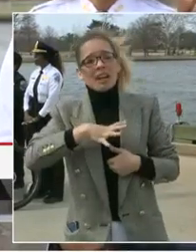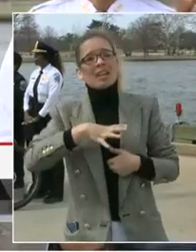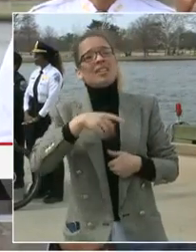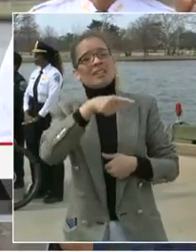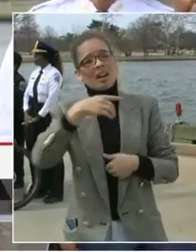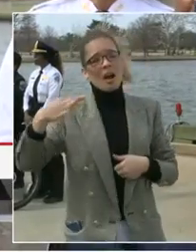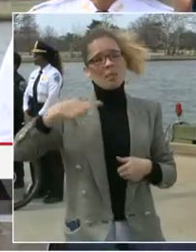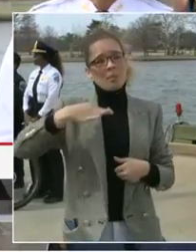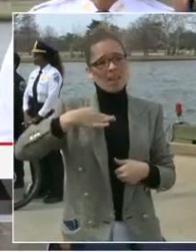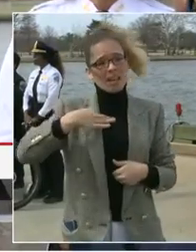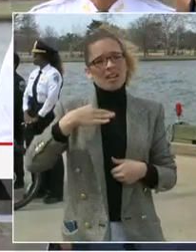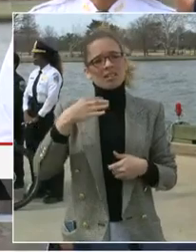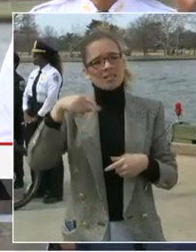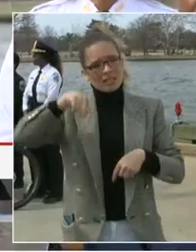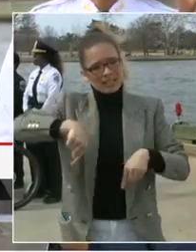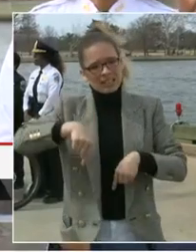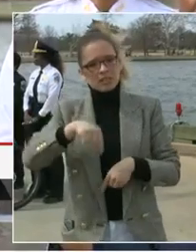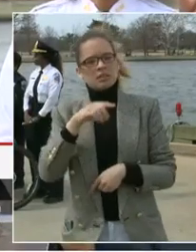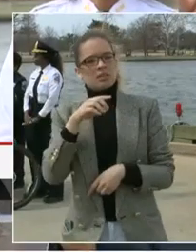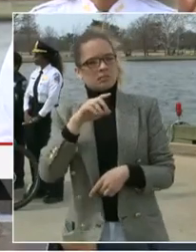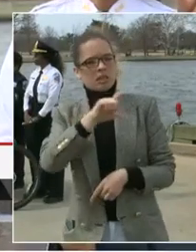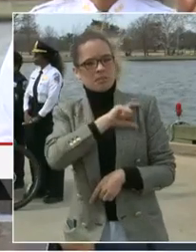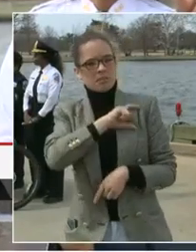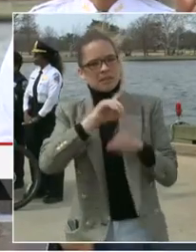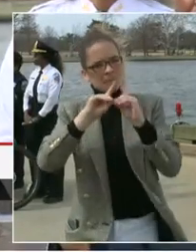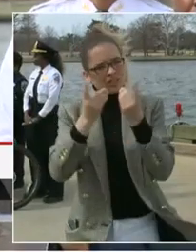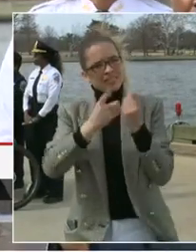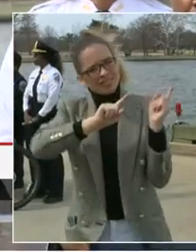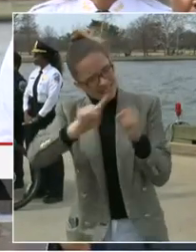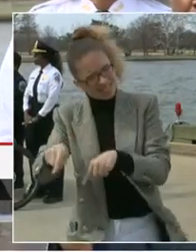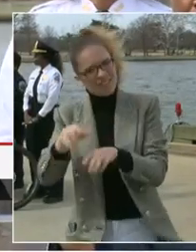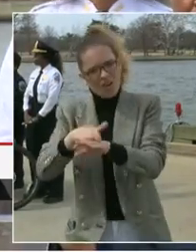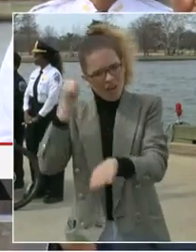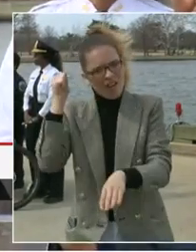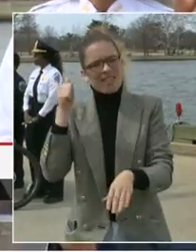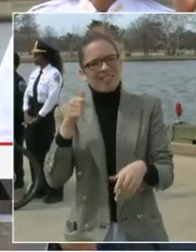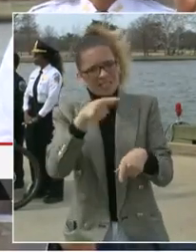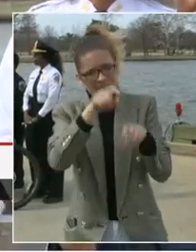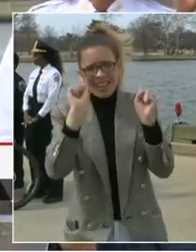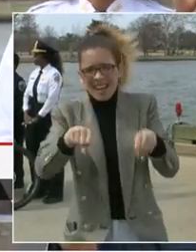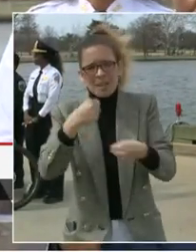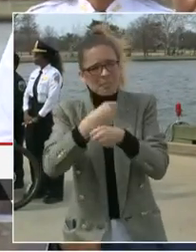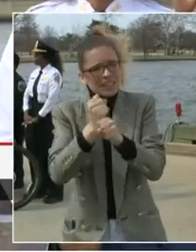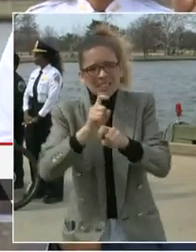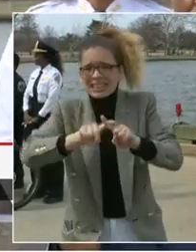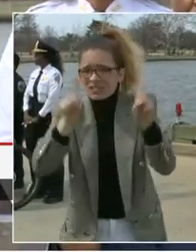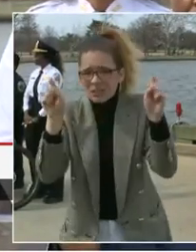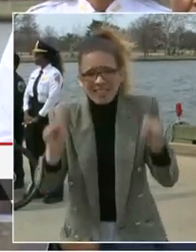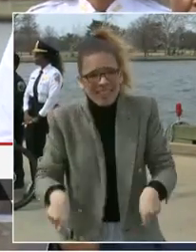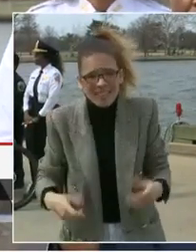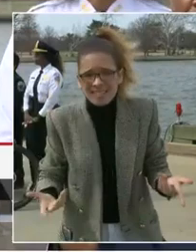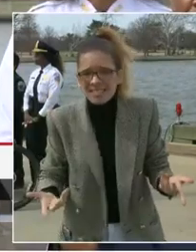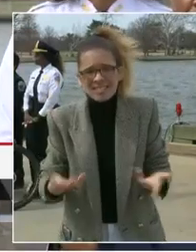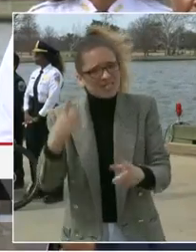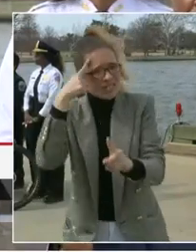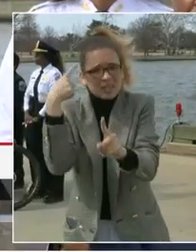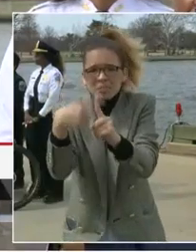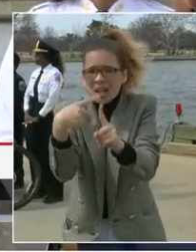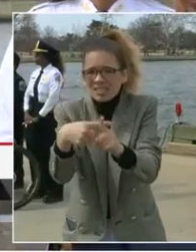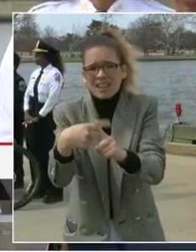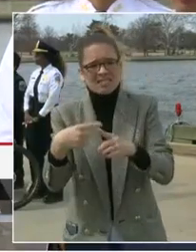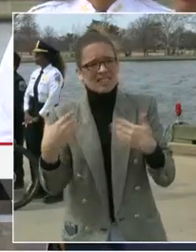to the department and answer the call. You can make a difference and positive impact in in the D.C. community and